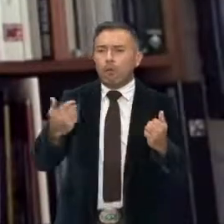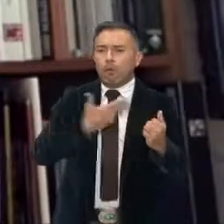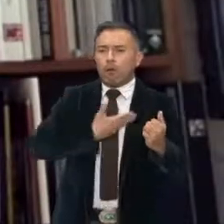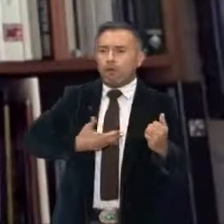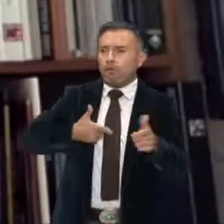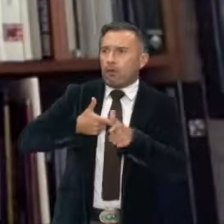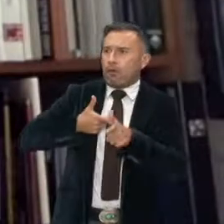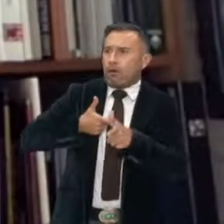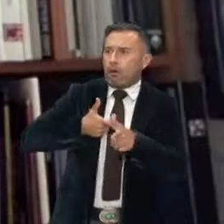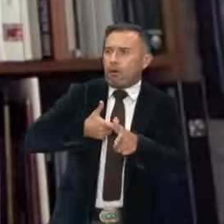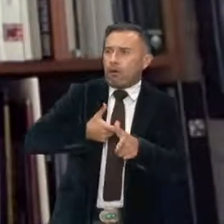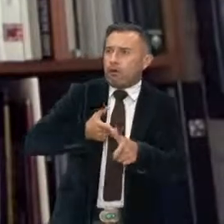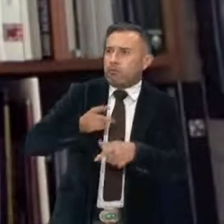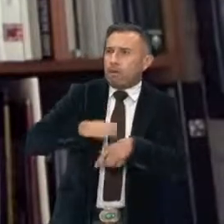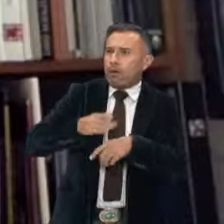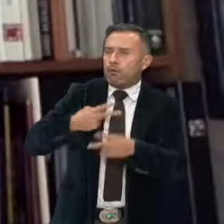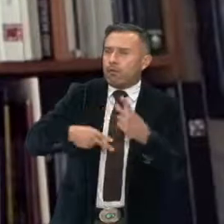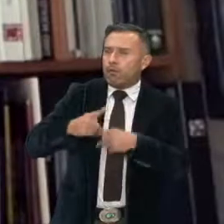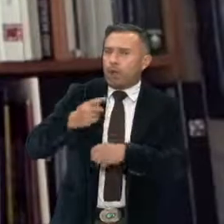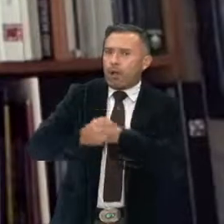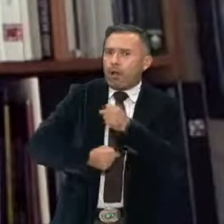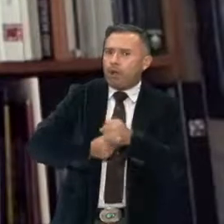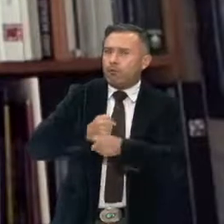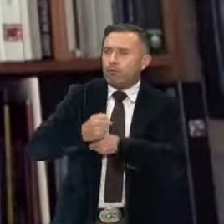fought against this. The